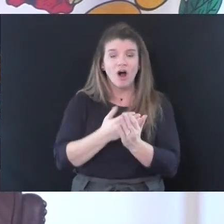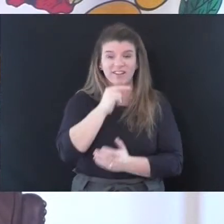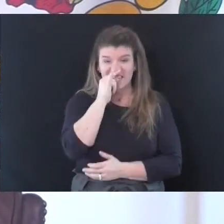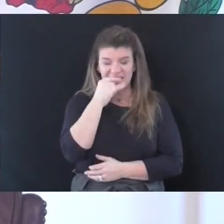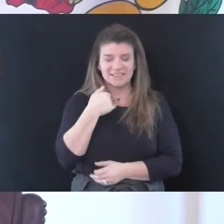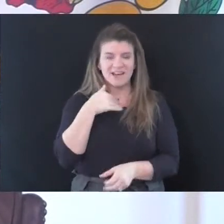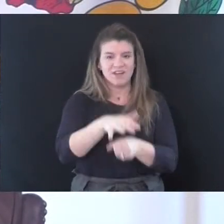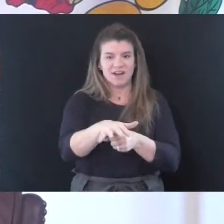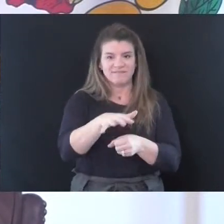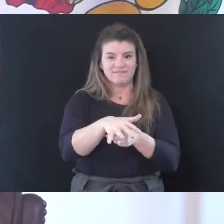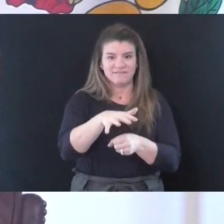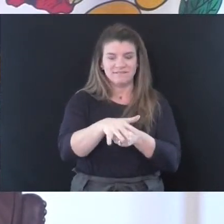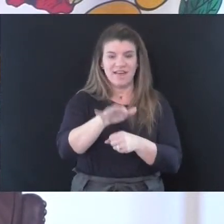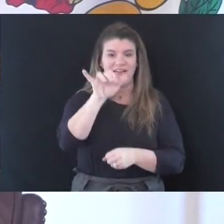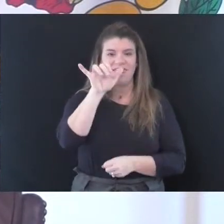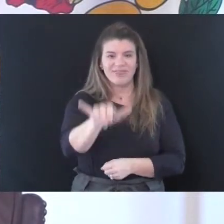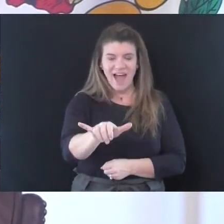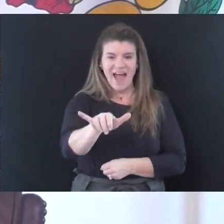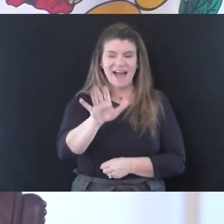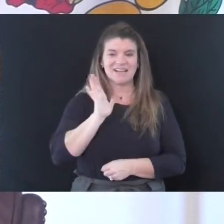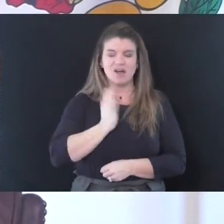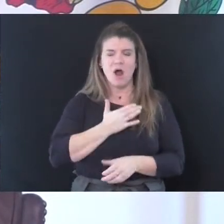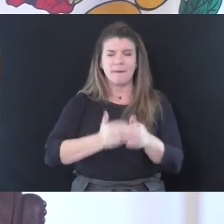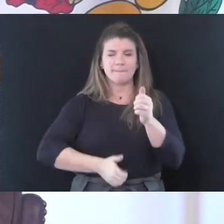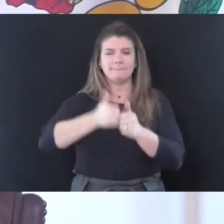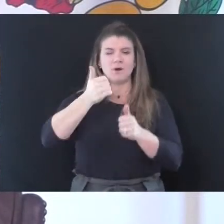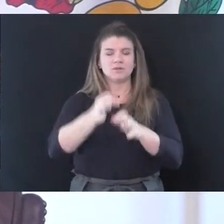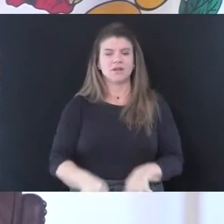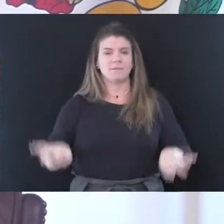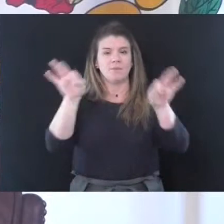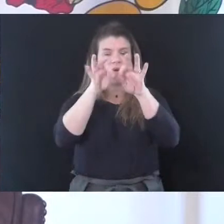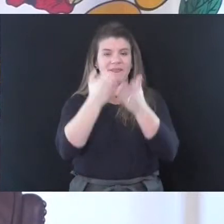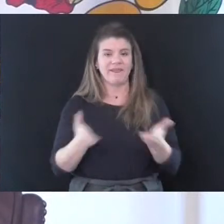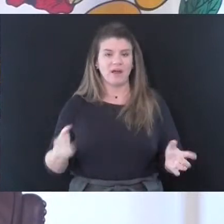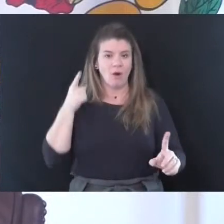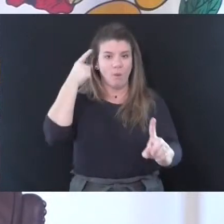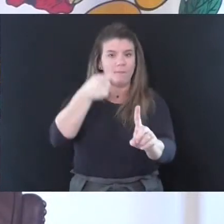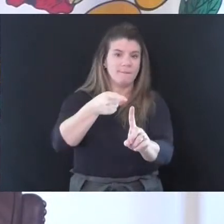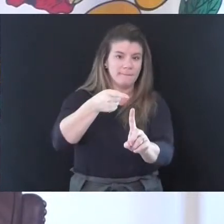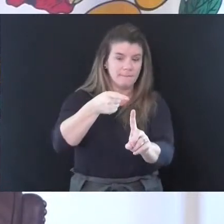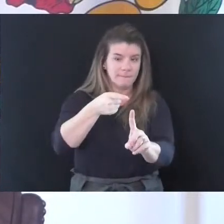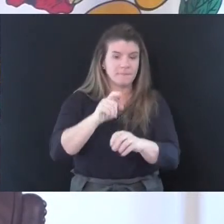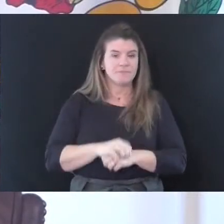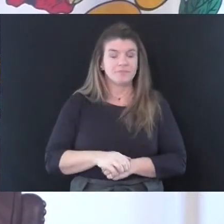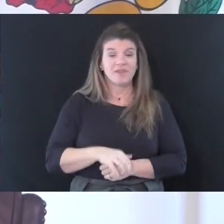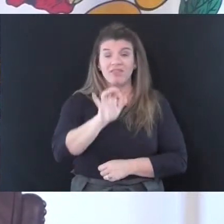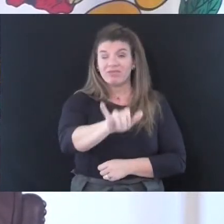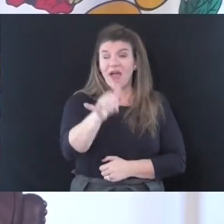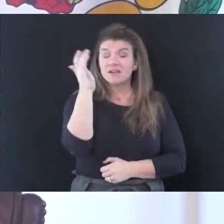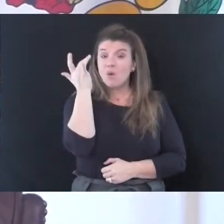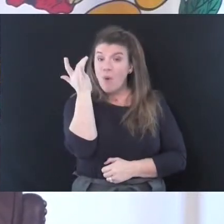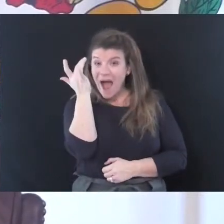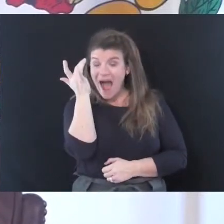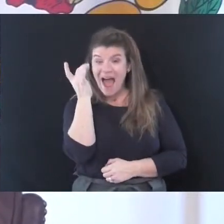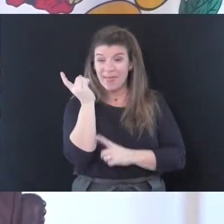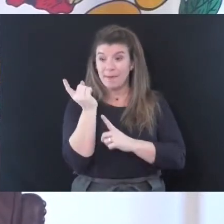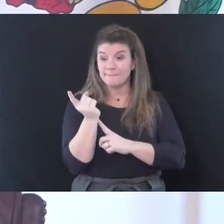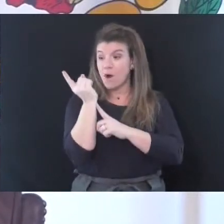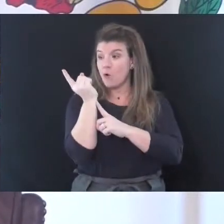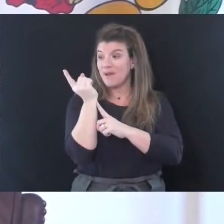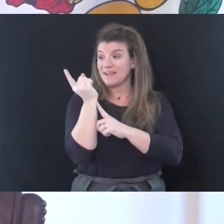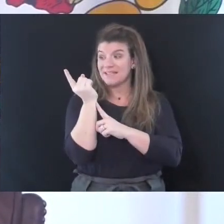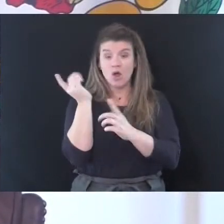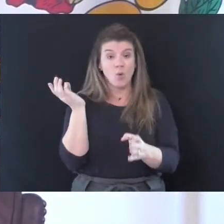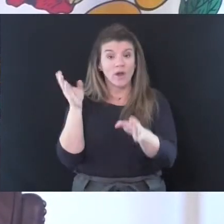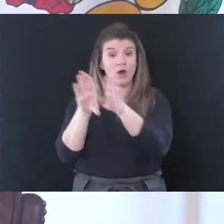have enough is absolutely the most important thing we can do. It's why the moment we